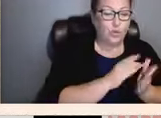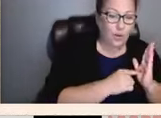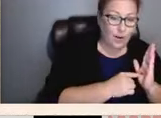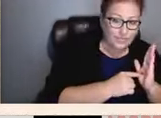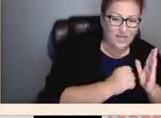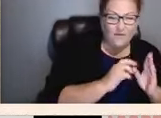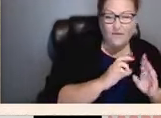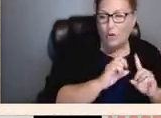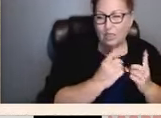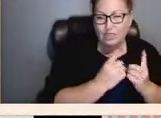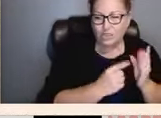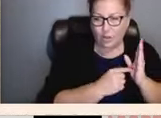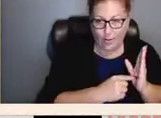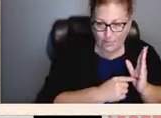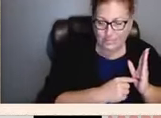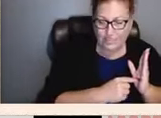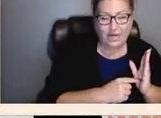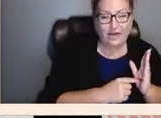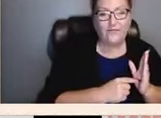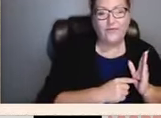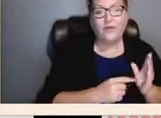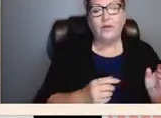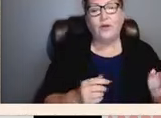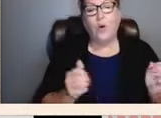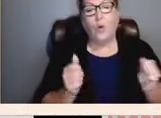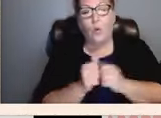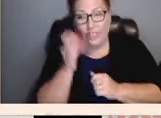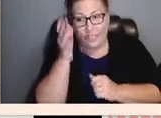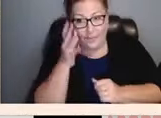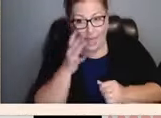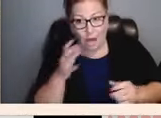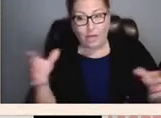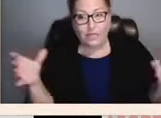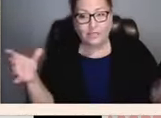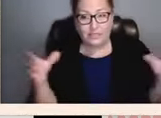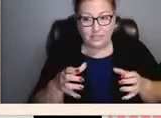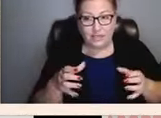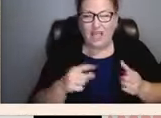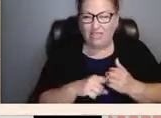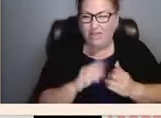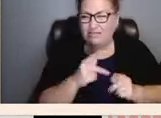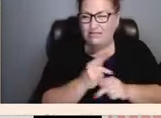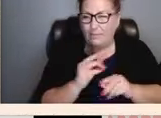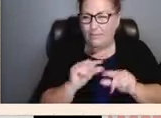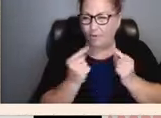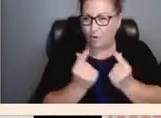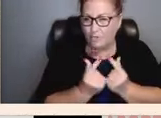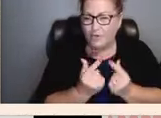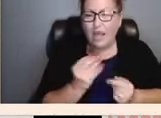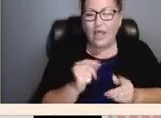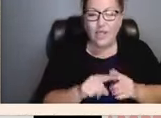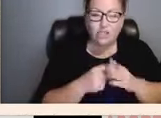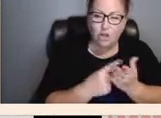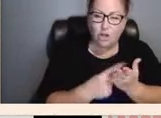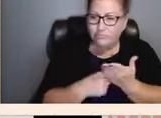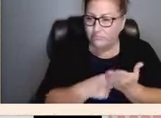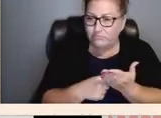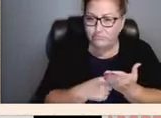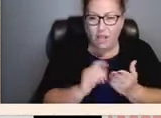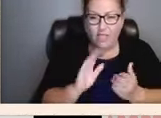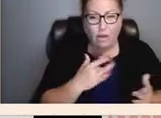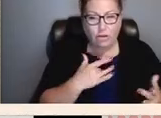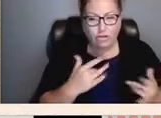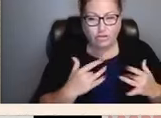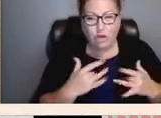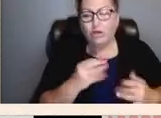representative together with parents in these type of groups, and they start to talk about their concerns and the goals,